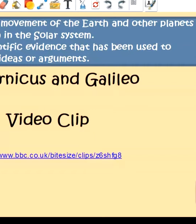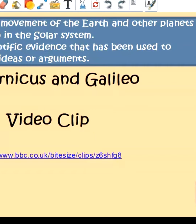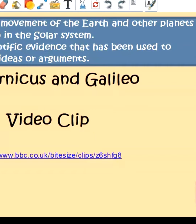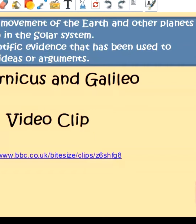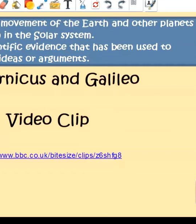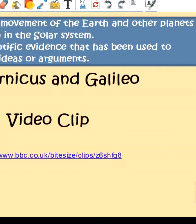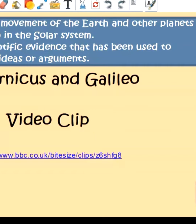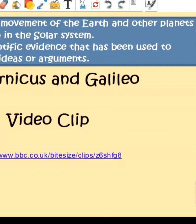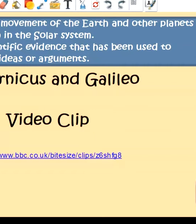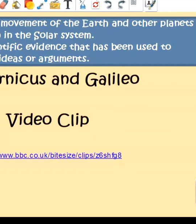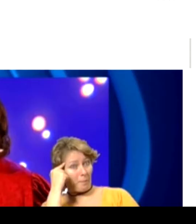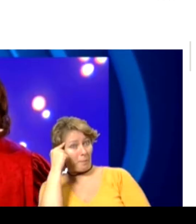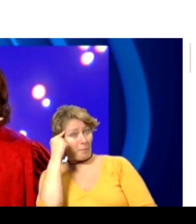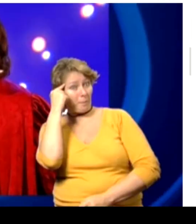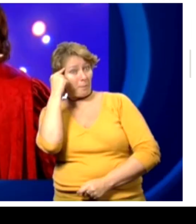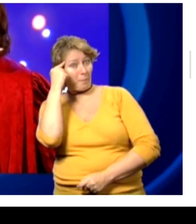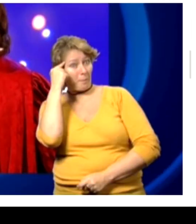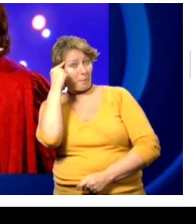the Earth.